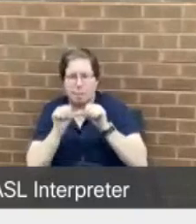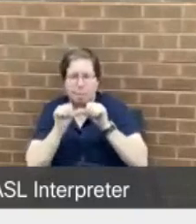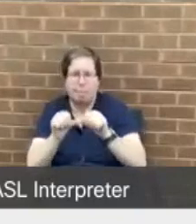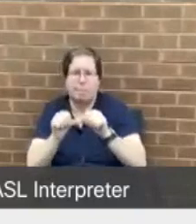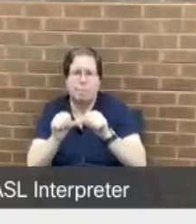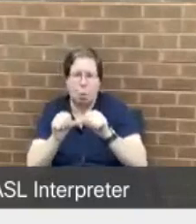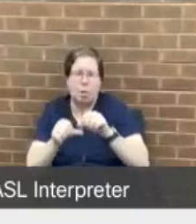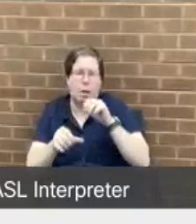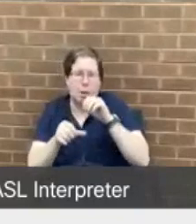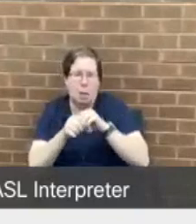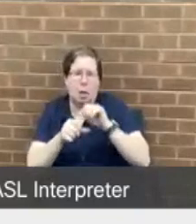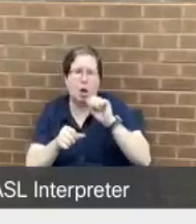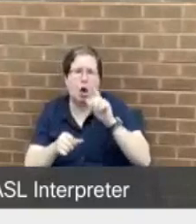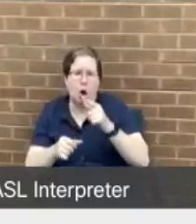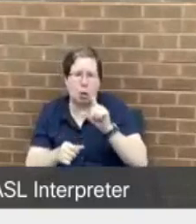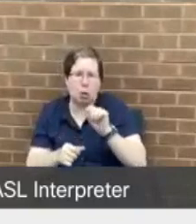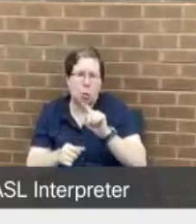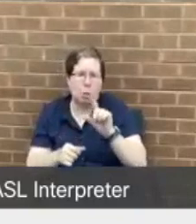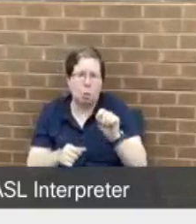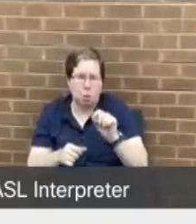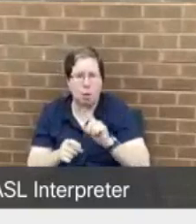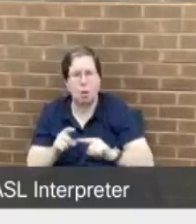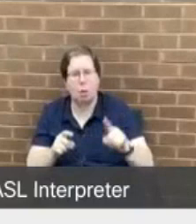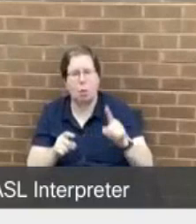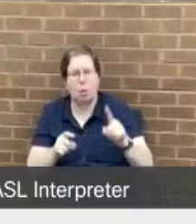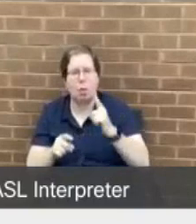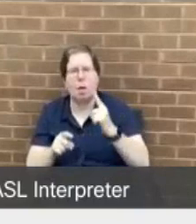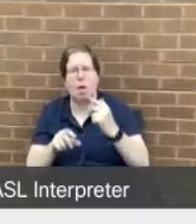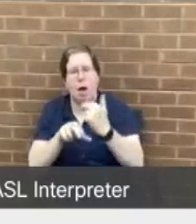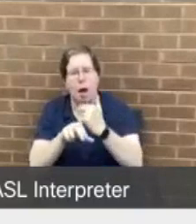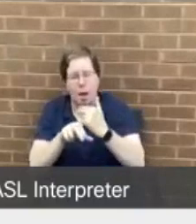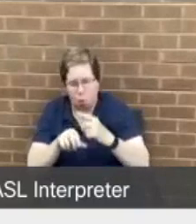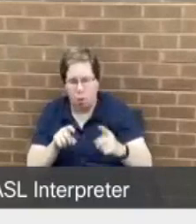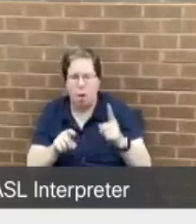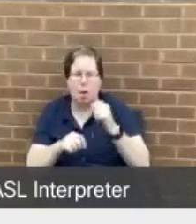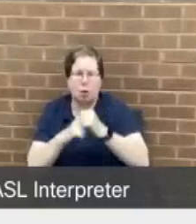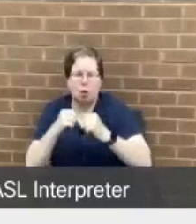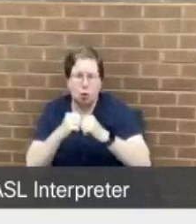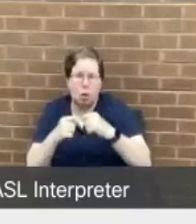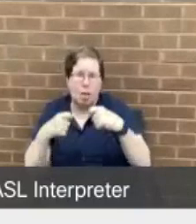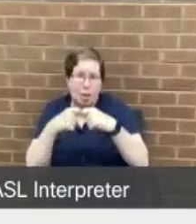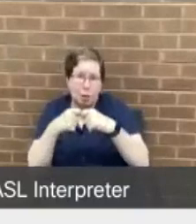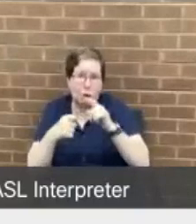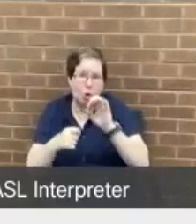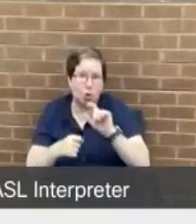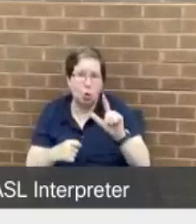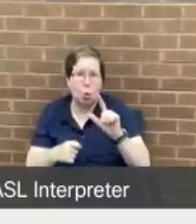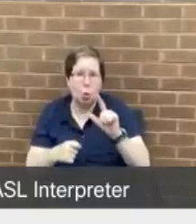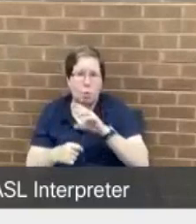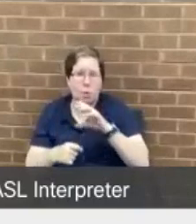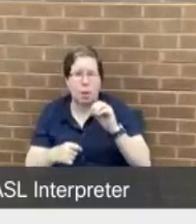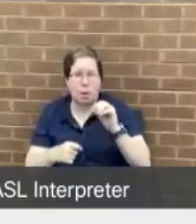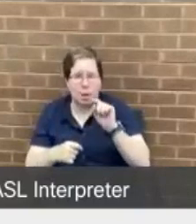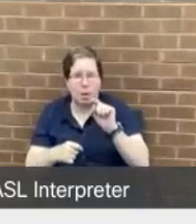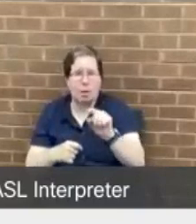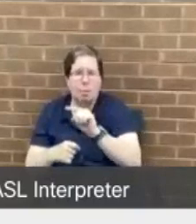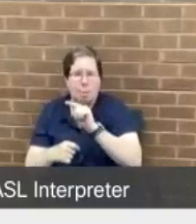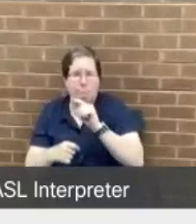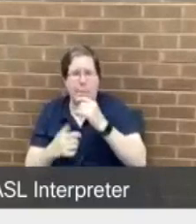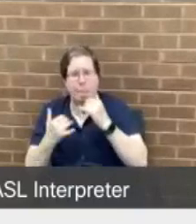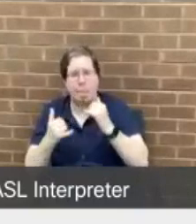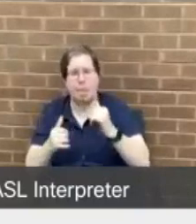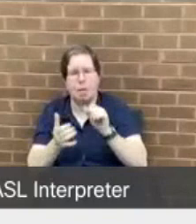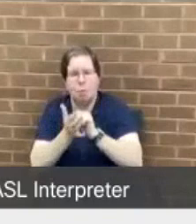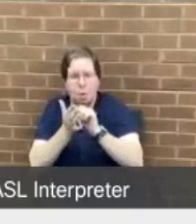2020. Construction for highway speed all-electronic tolling and on new gantries and the removal or